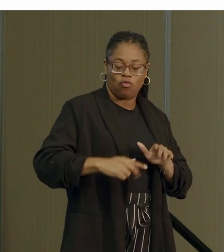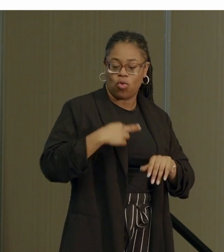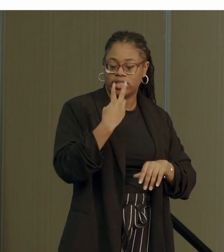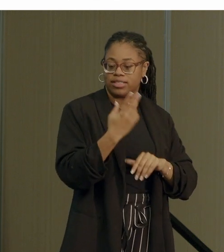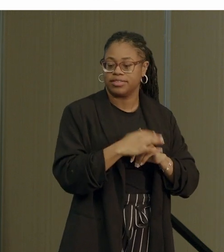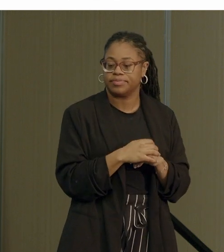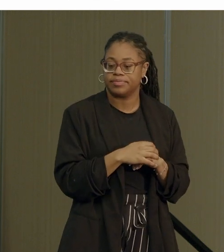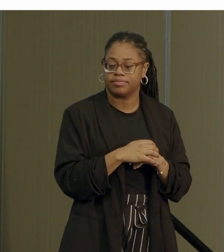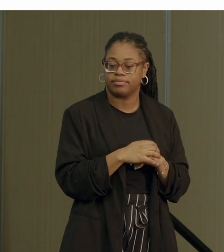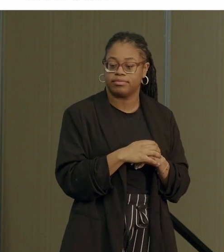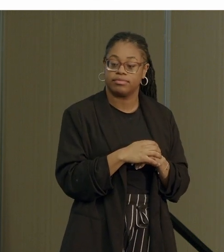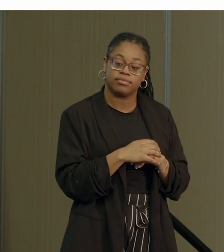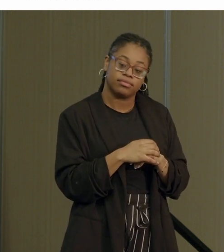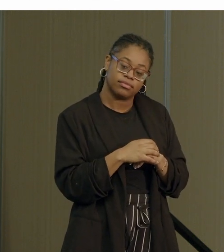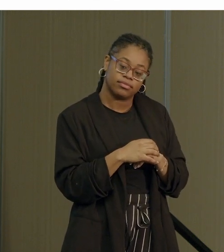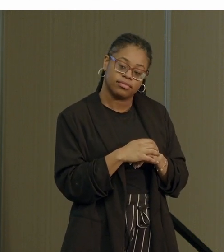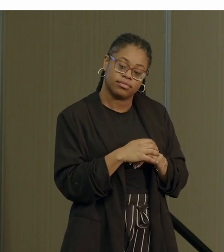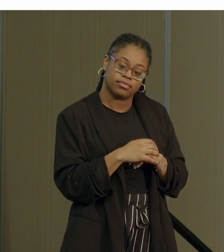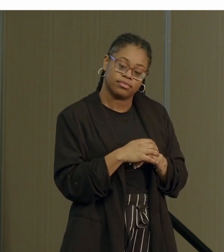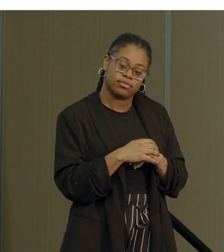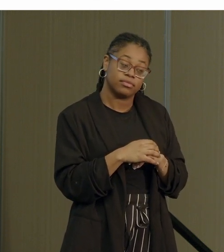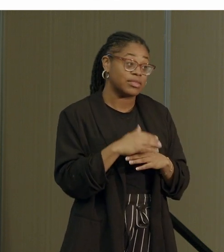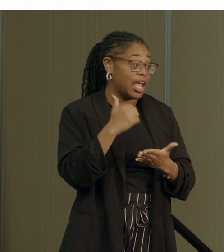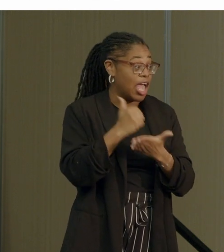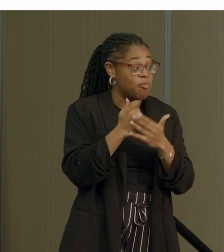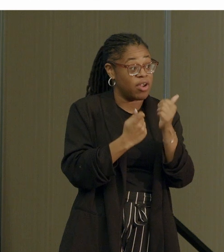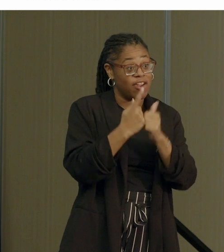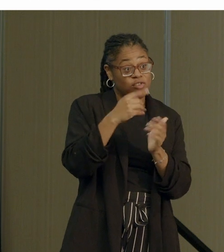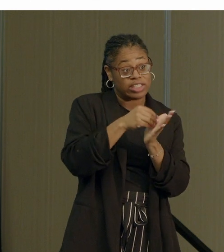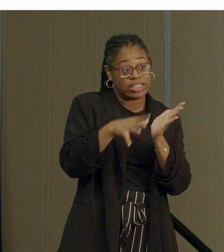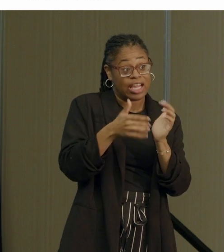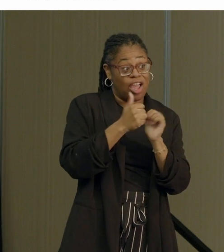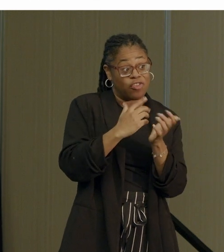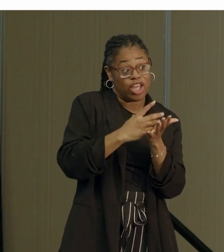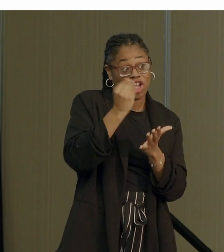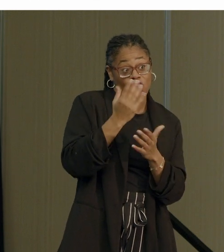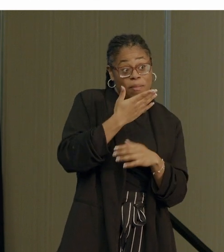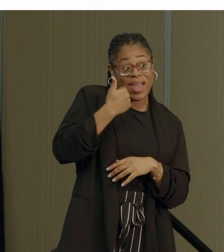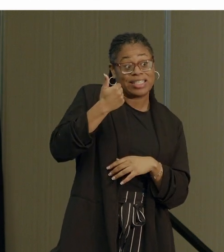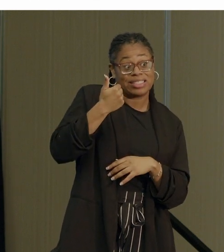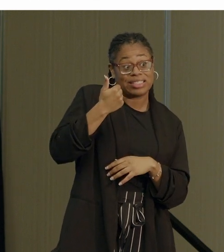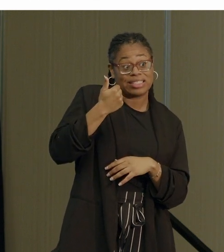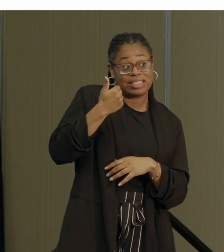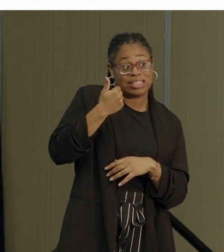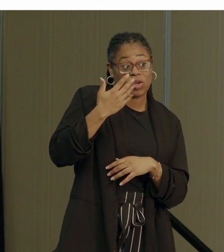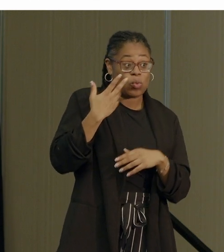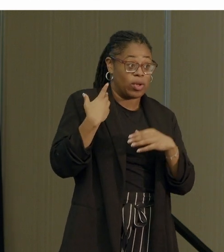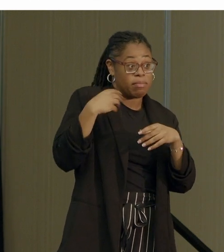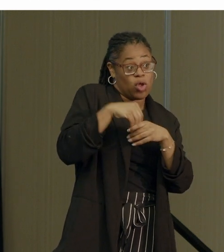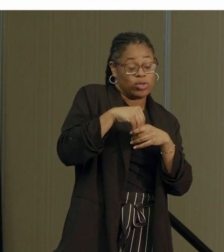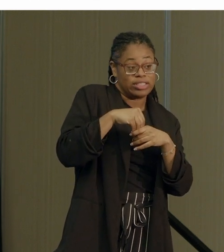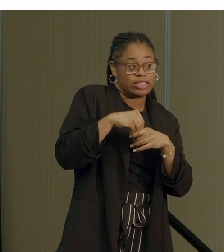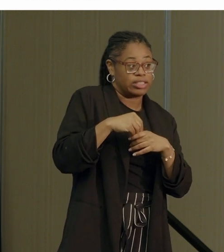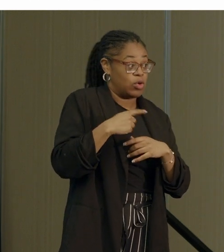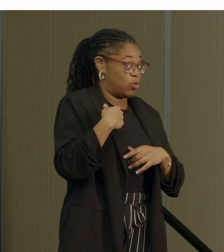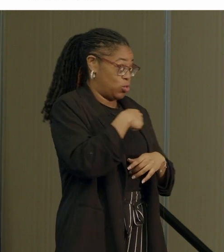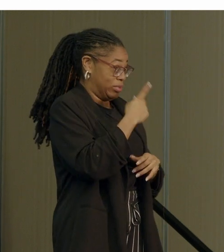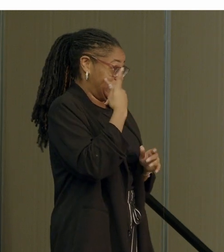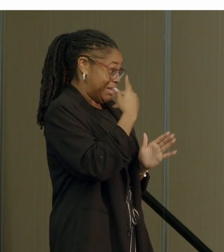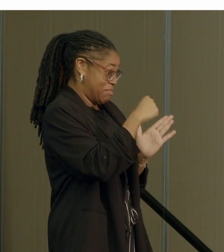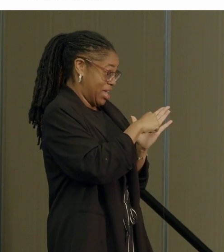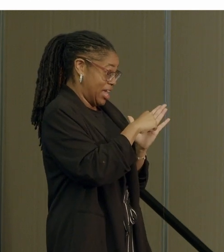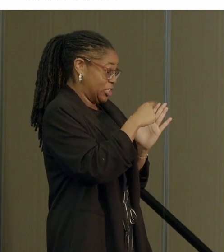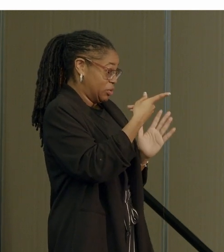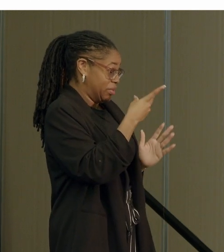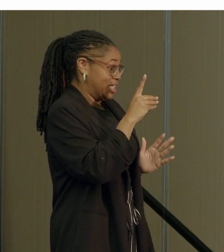Help every student learn how they learn best. And With built-in you can play accessibility a features, page, a Google for